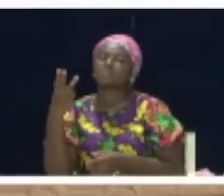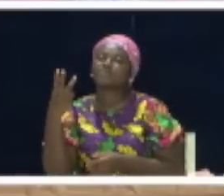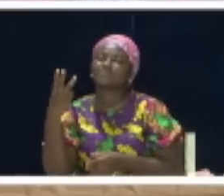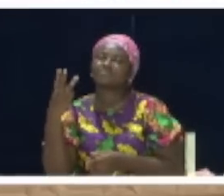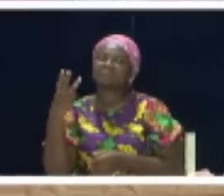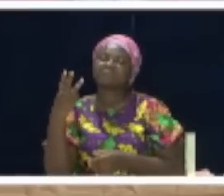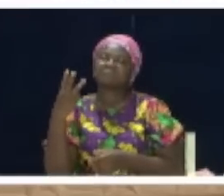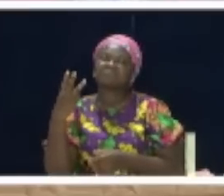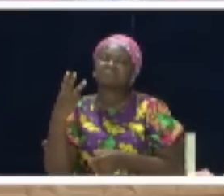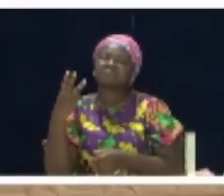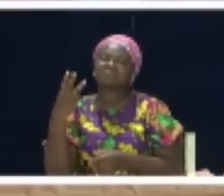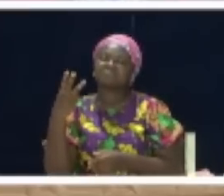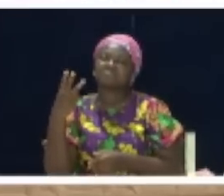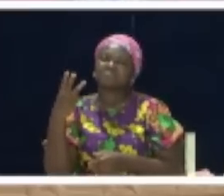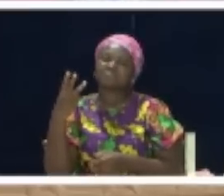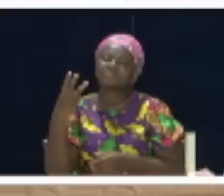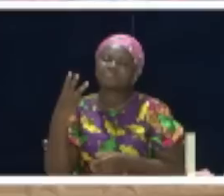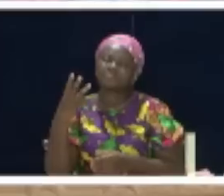fairly heavy